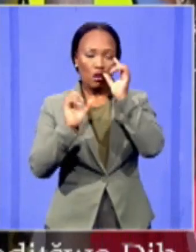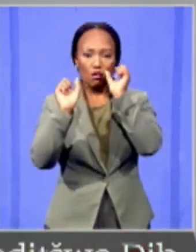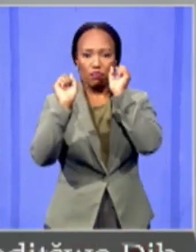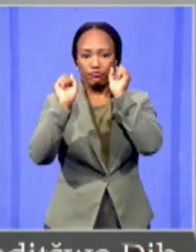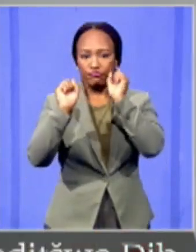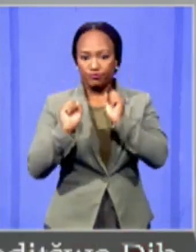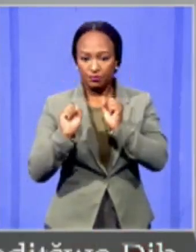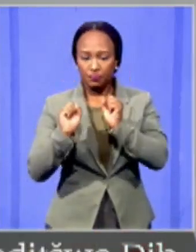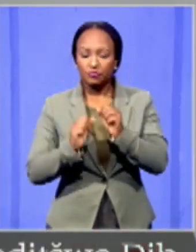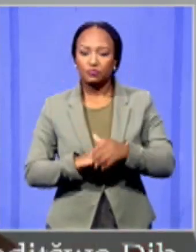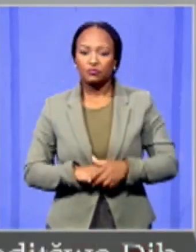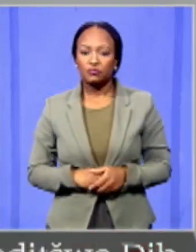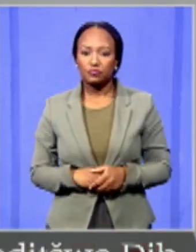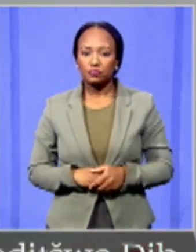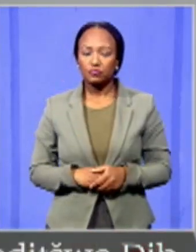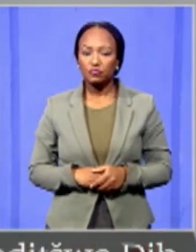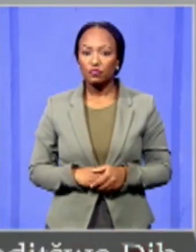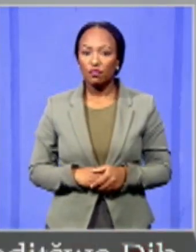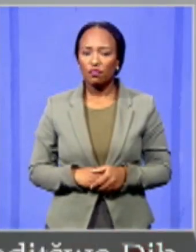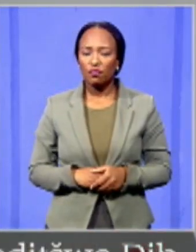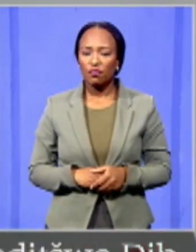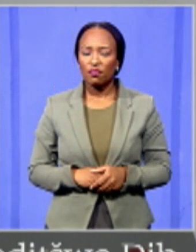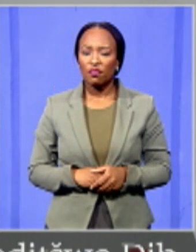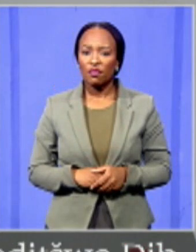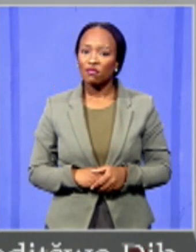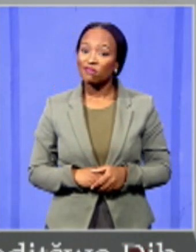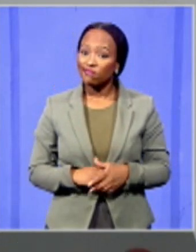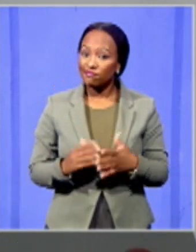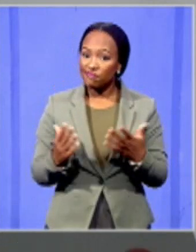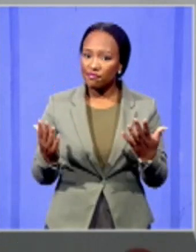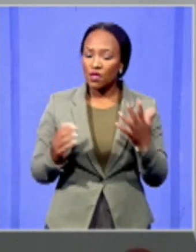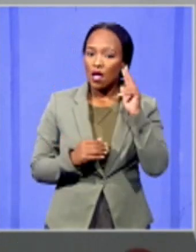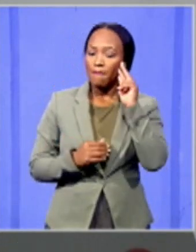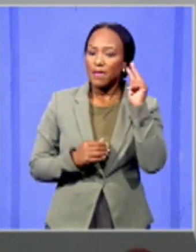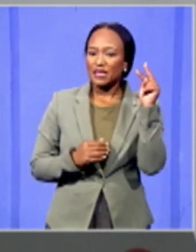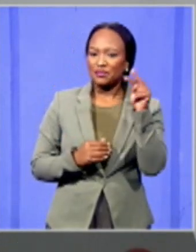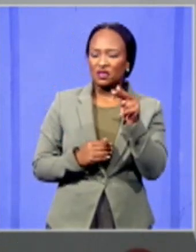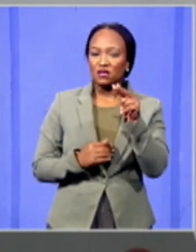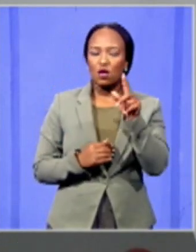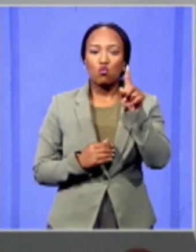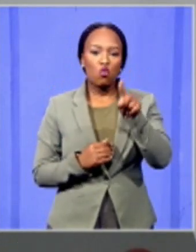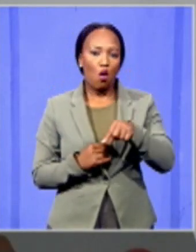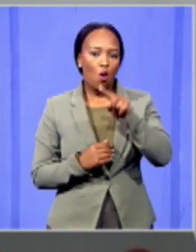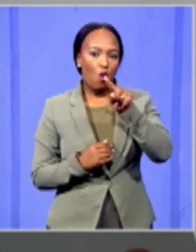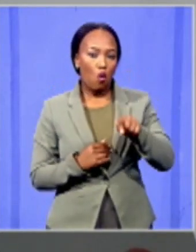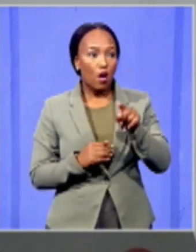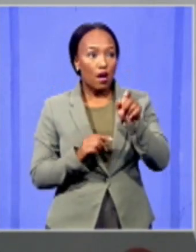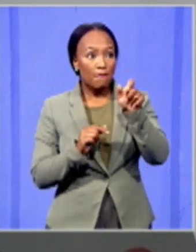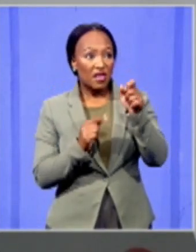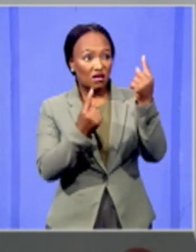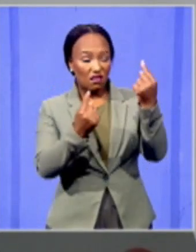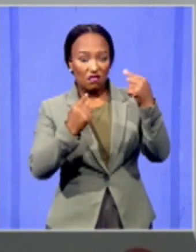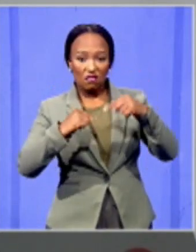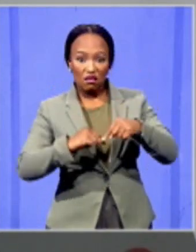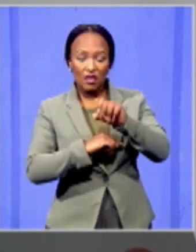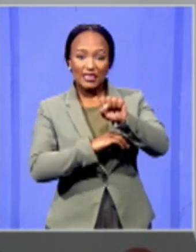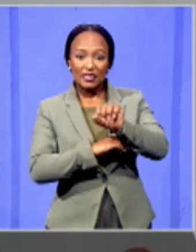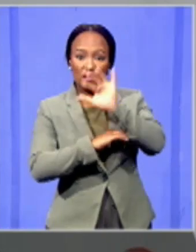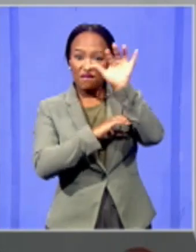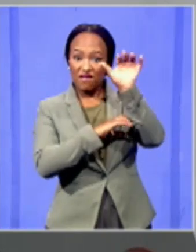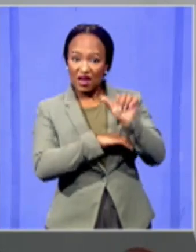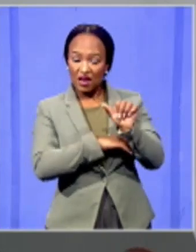lehono. There is a very wrong perception that everybody who enters South Africa, if they don't have any documents, then it's Home